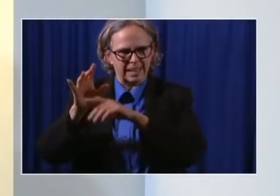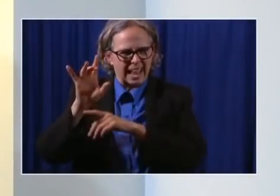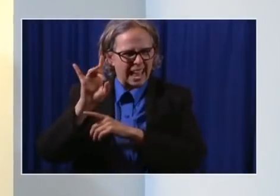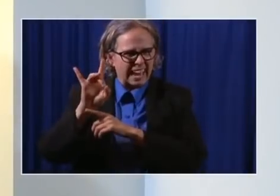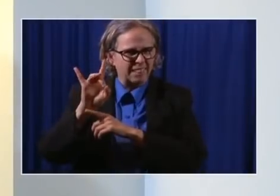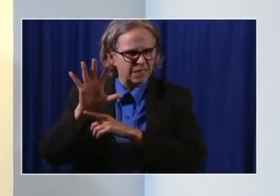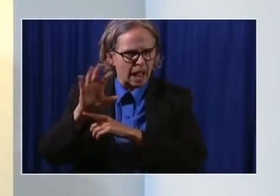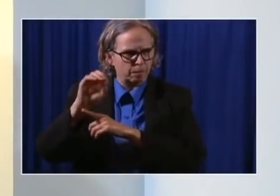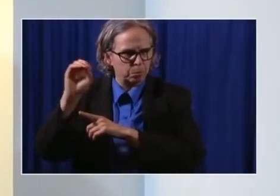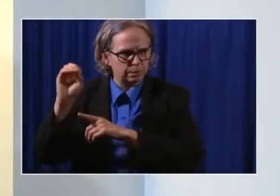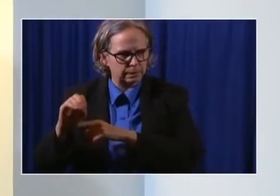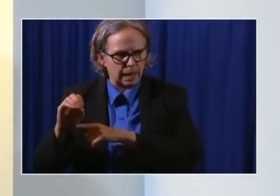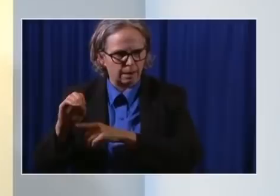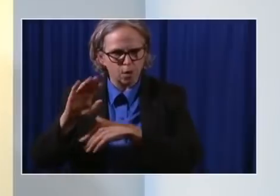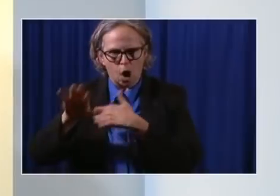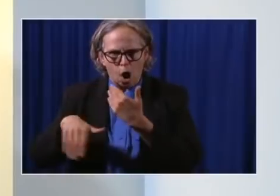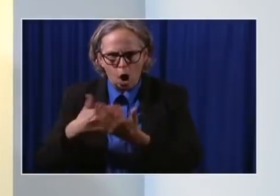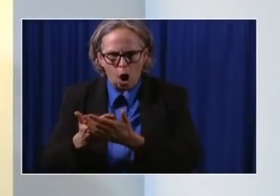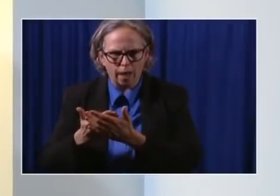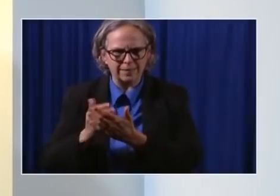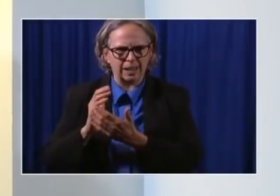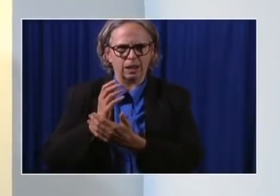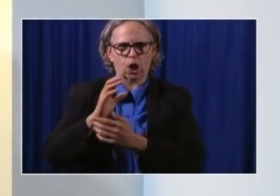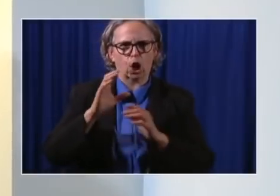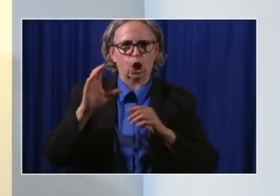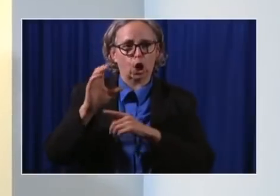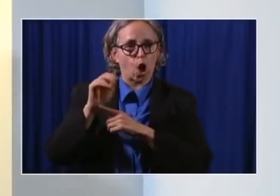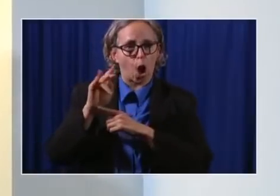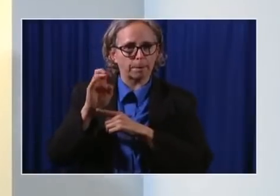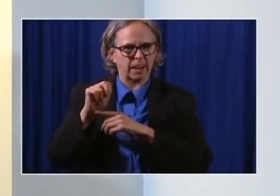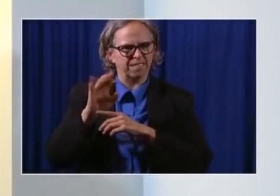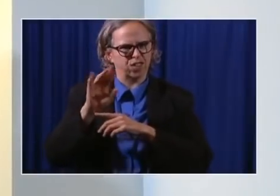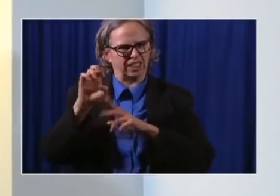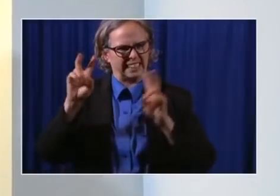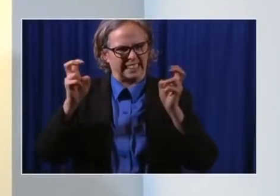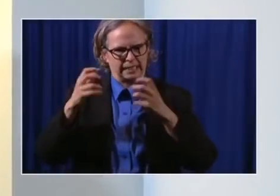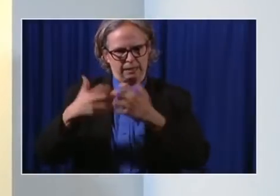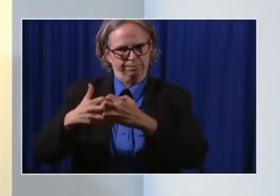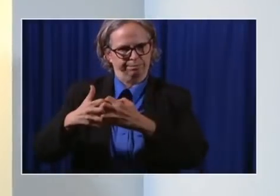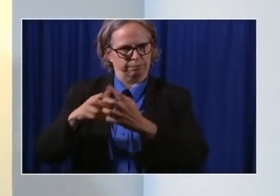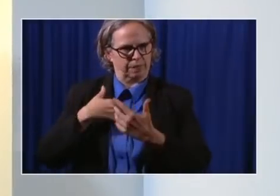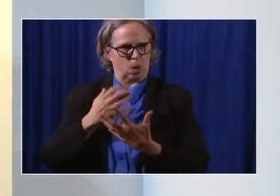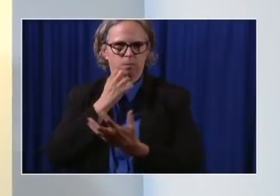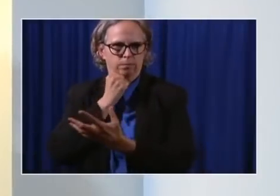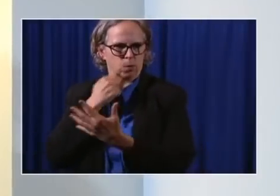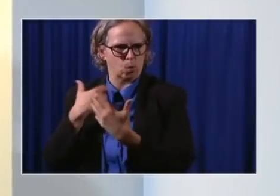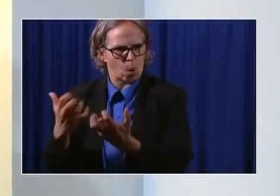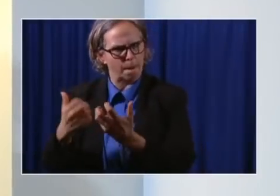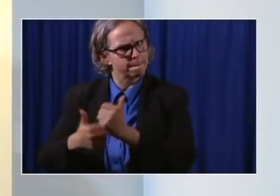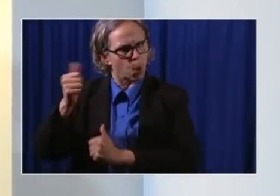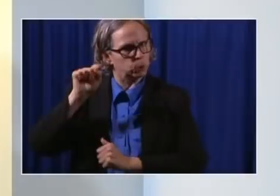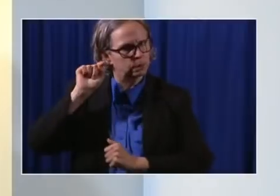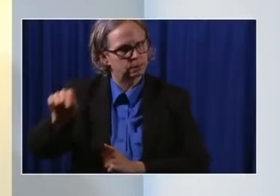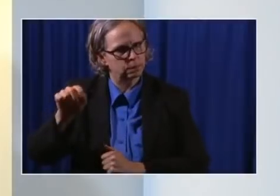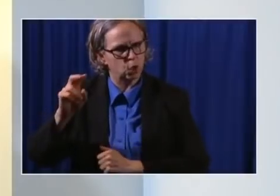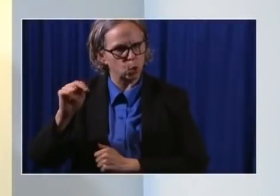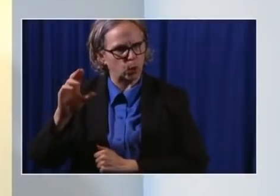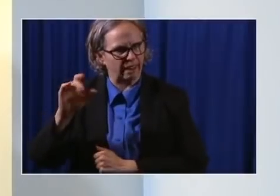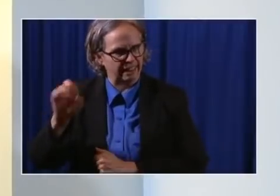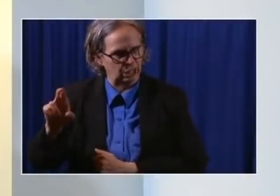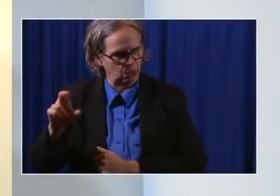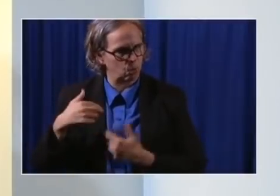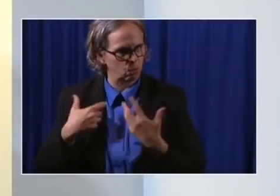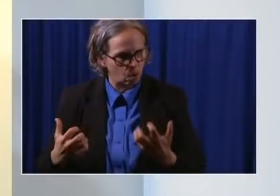carbon-free energy production in Ohio. So it's a huge piece of that zero carbon approach